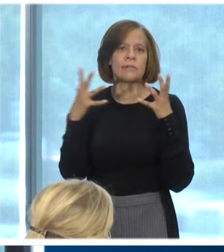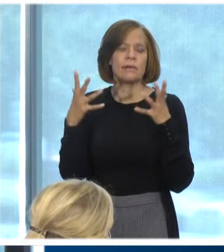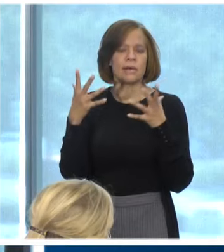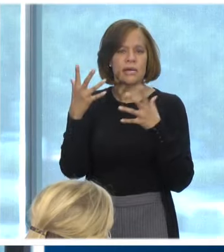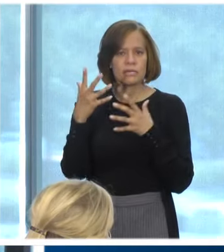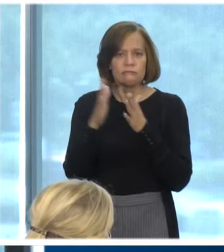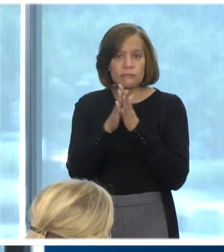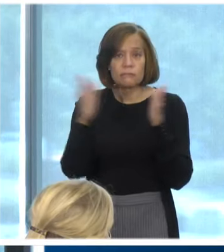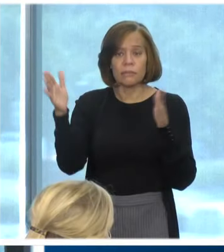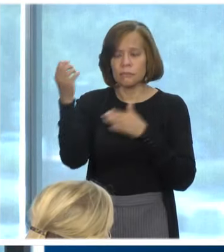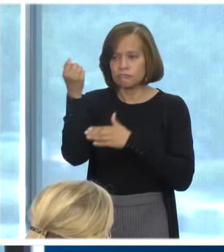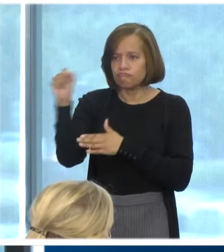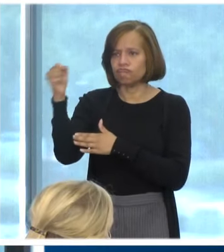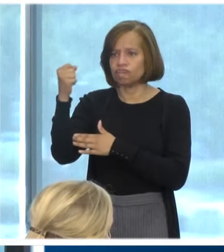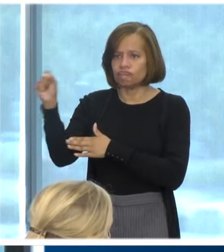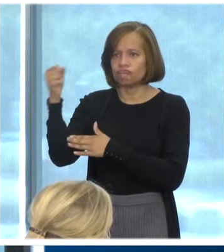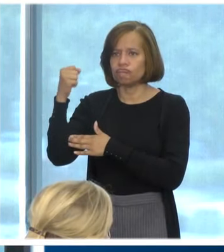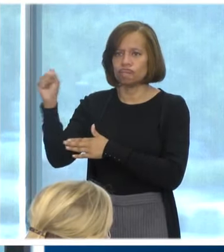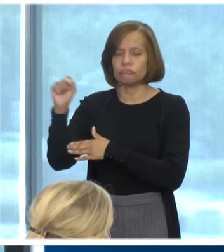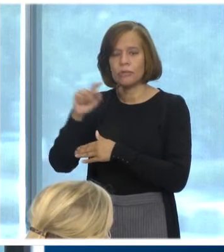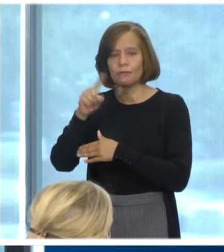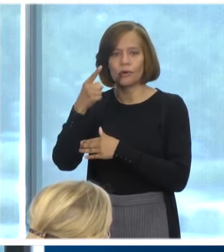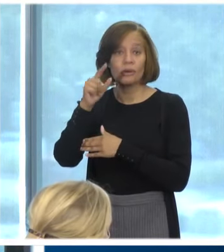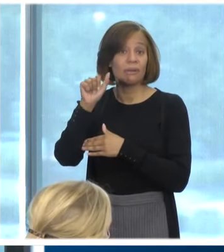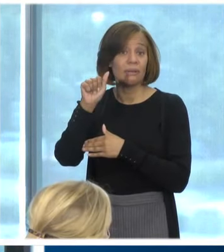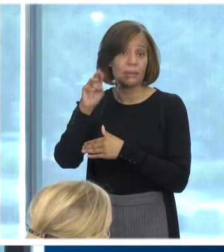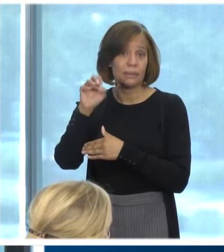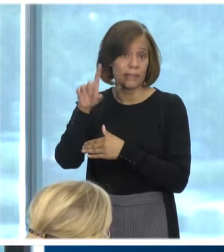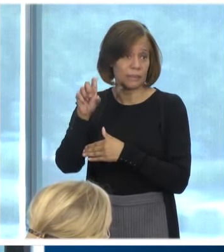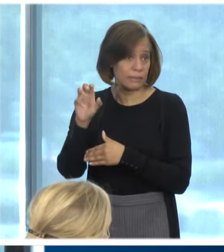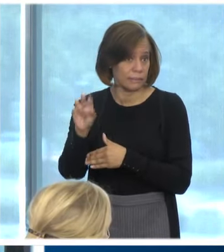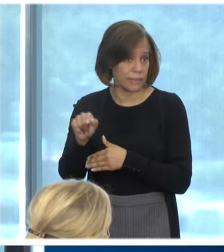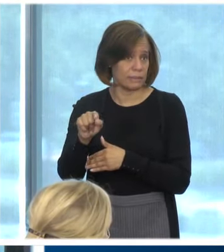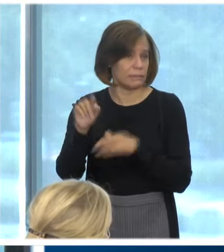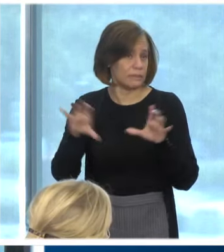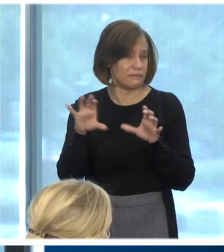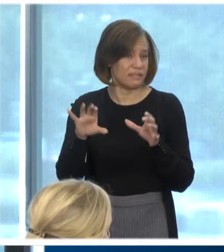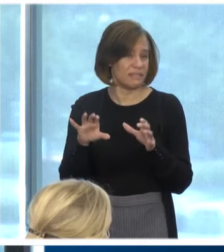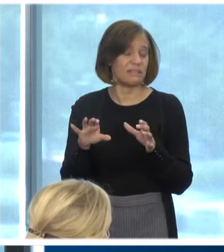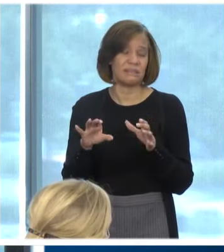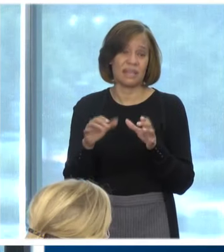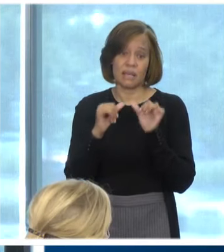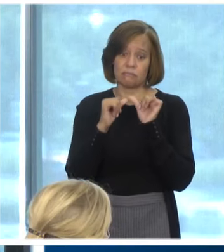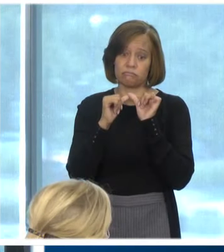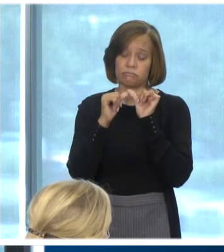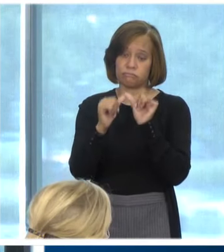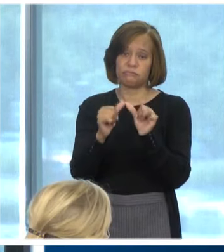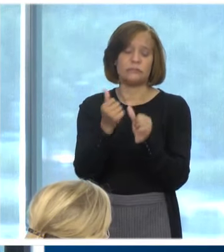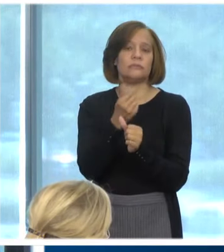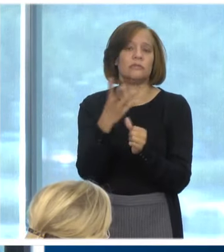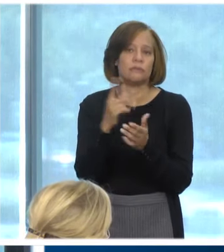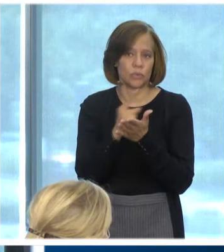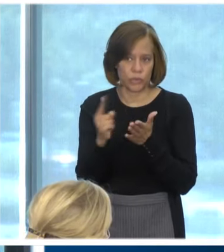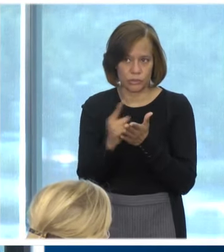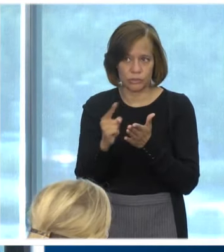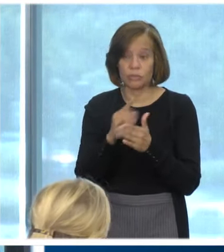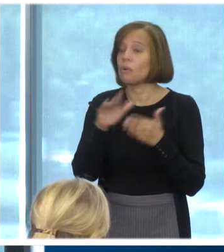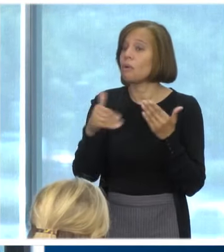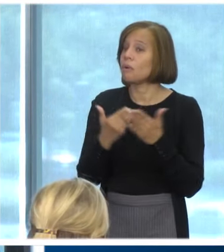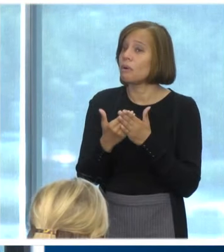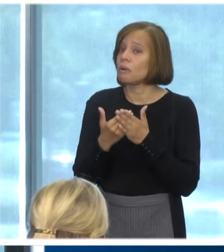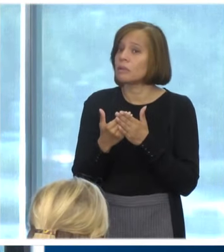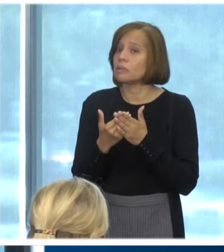First Amendment activities in our city that lasted for the weeks that followed. All members of the Division of Police